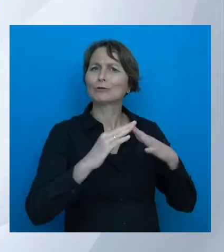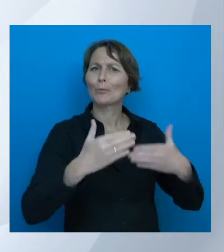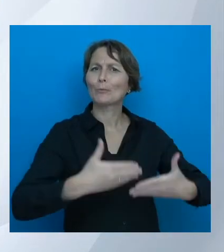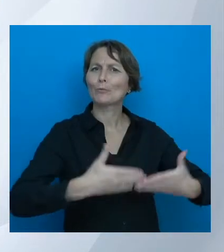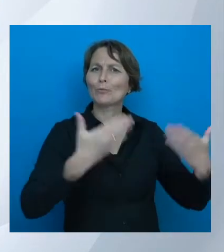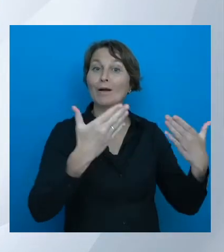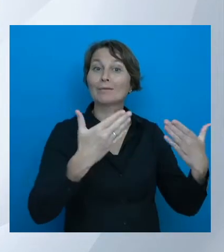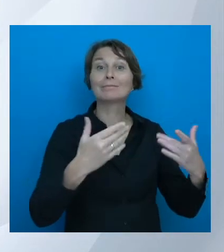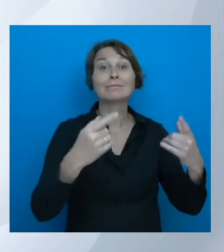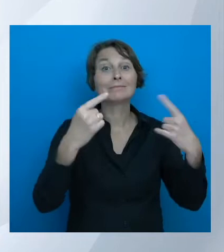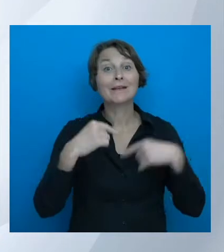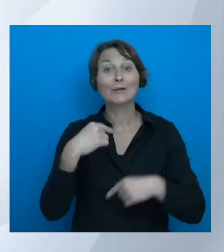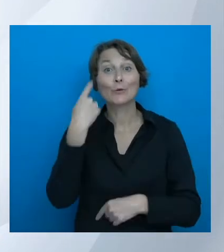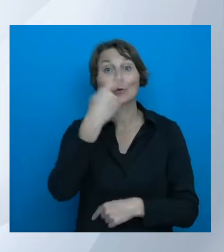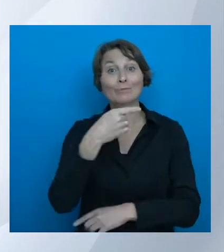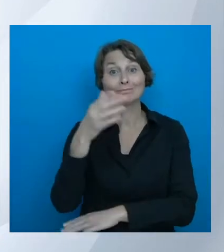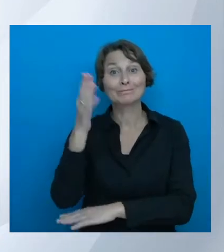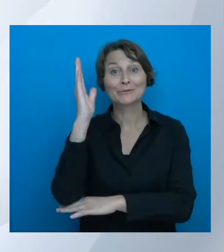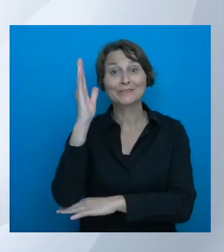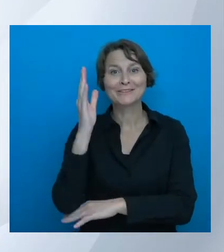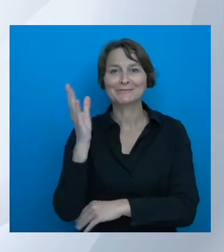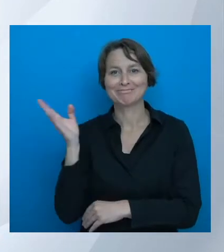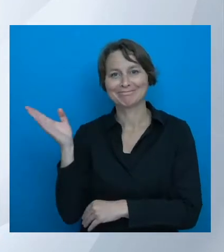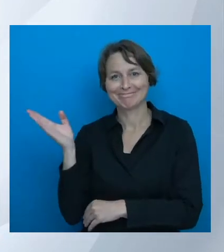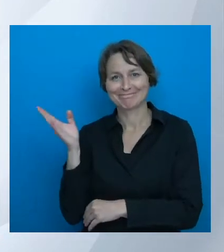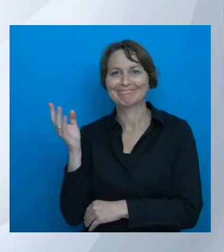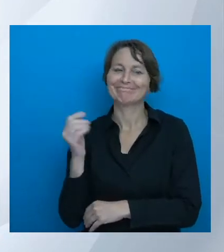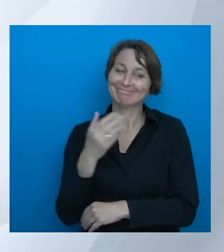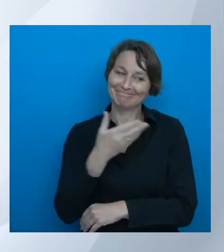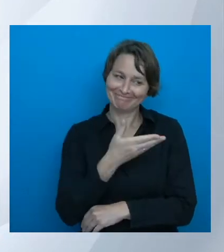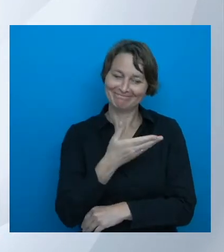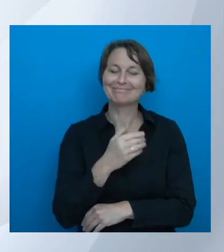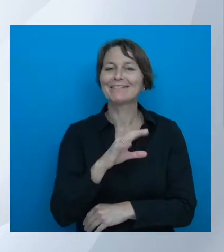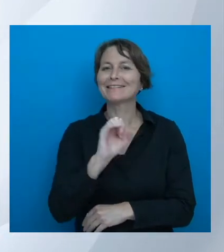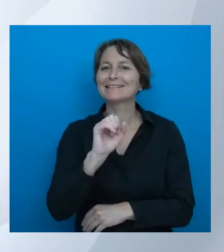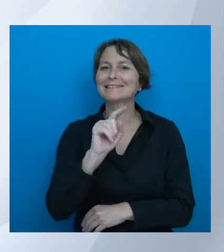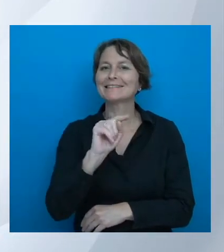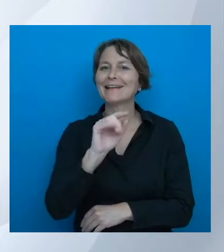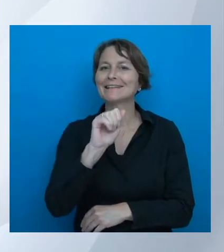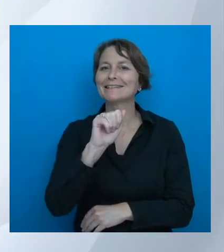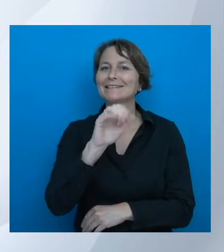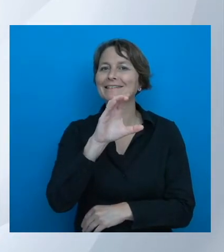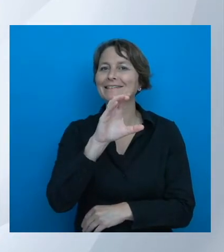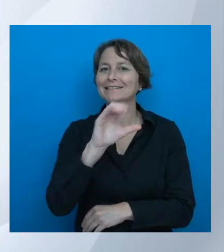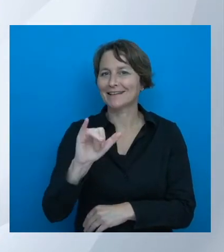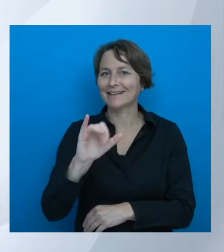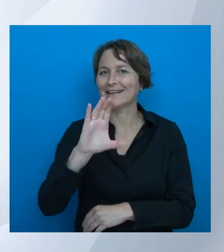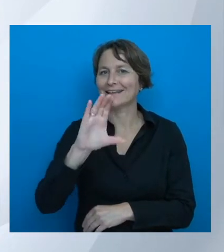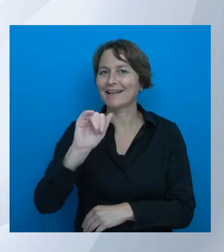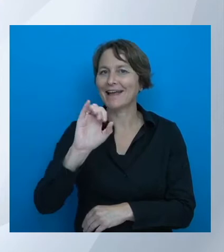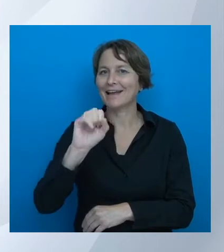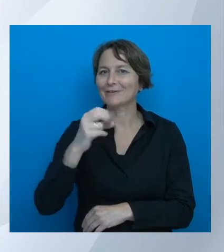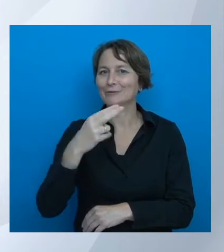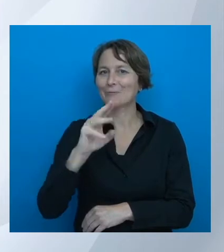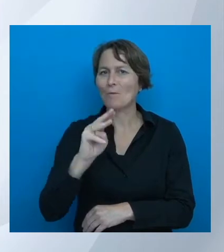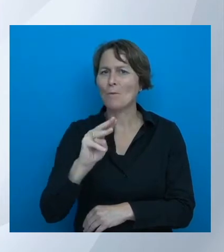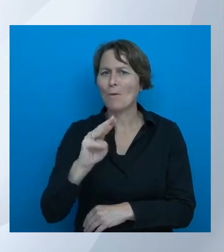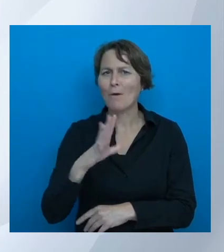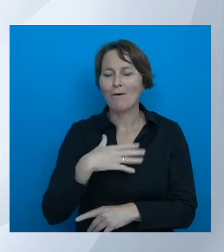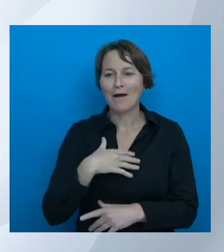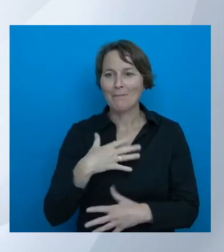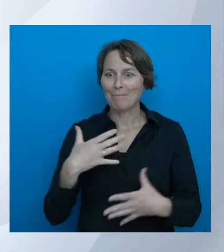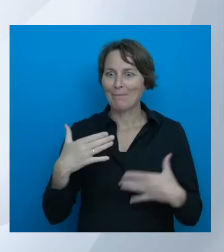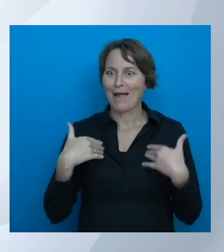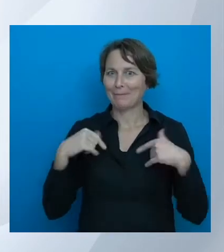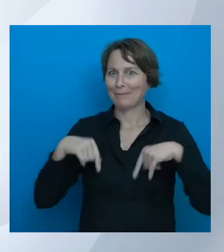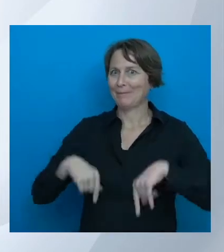Cashmore. Welcome, Stacy, in our studio. Hi, fantastic to be here. It's awesome. Yeah, do you like it? Yeah. It's a really